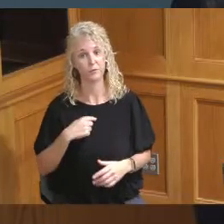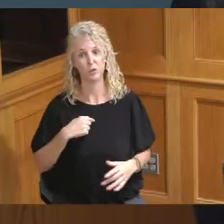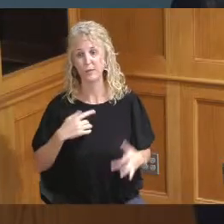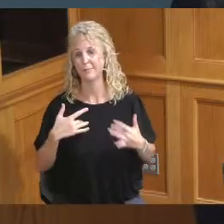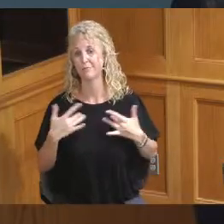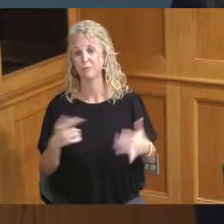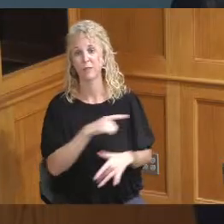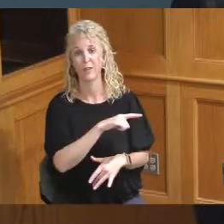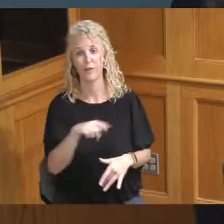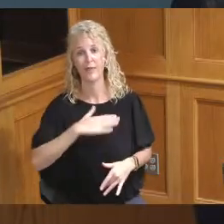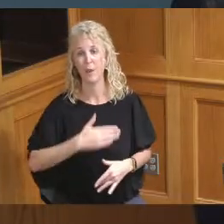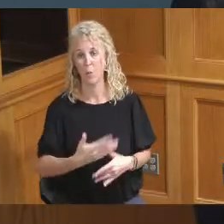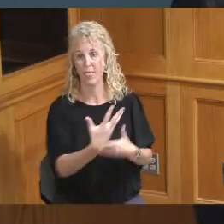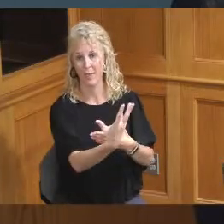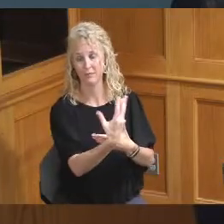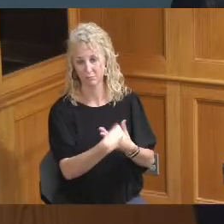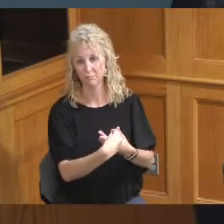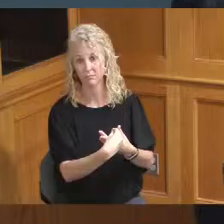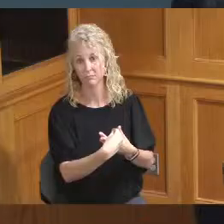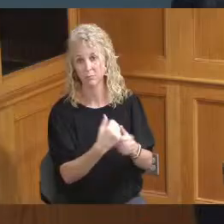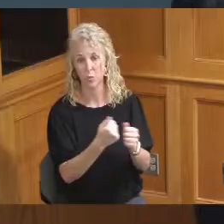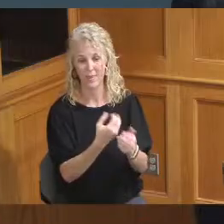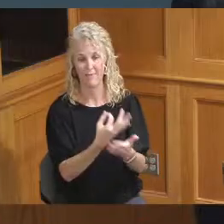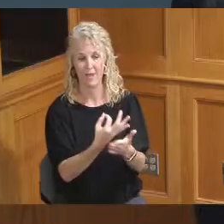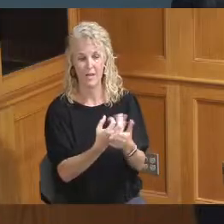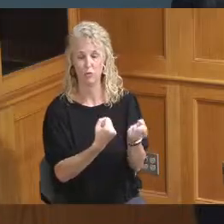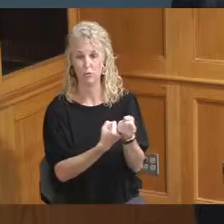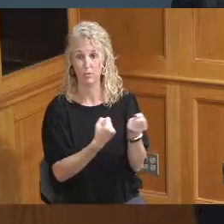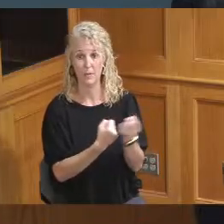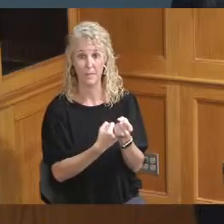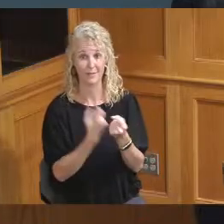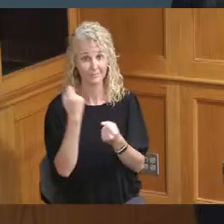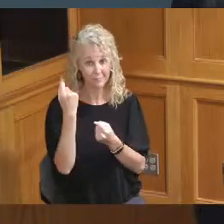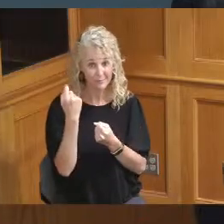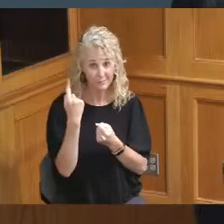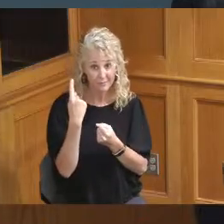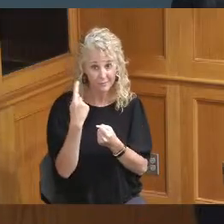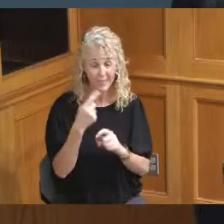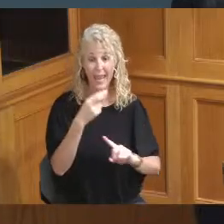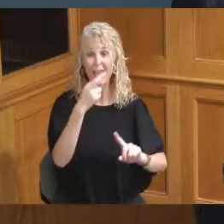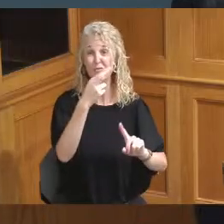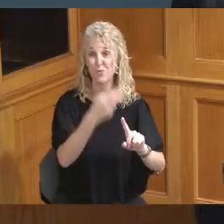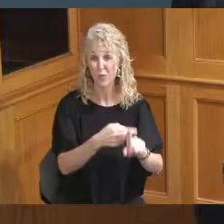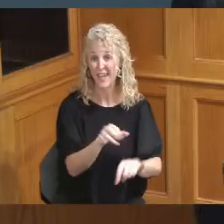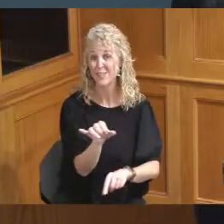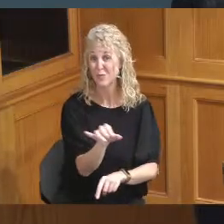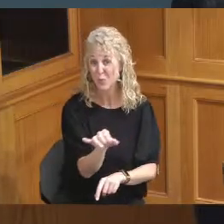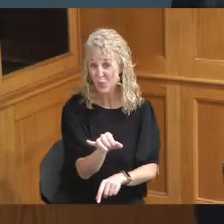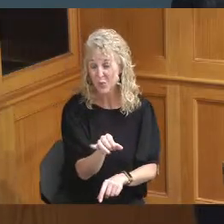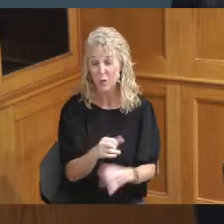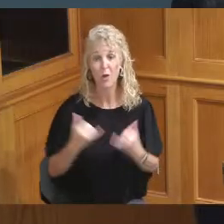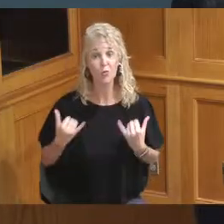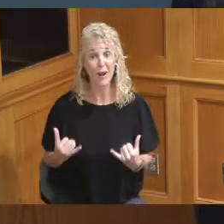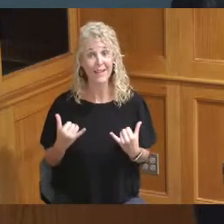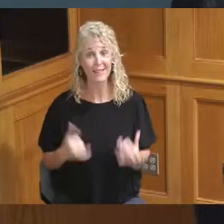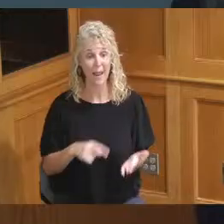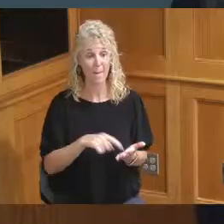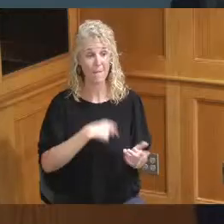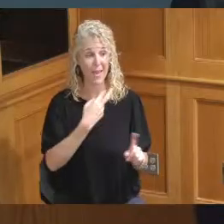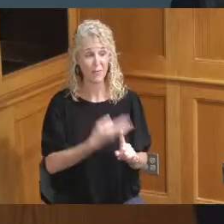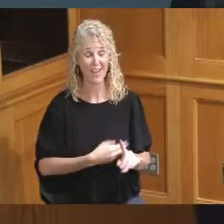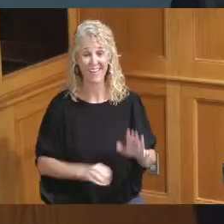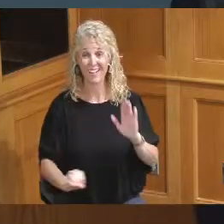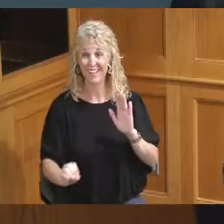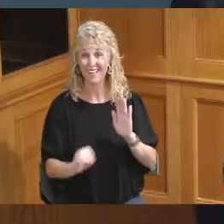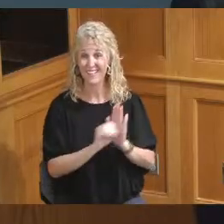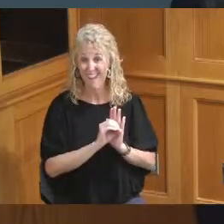that they are participating in this financial stack, in addition to the rent. So they don't pay any rent right now. They're not obligated to